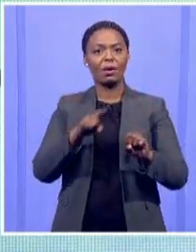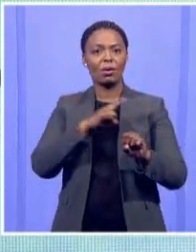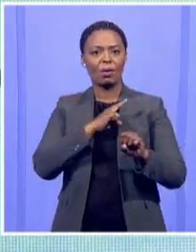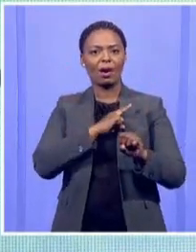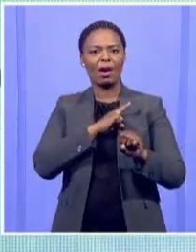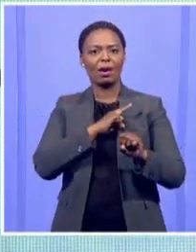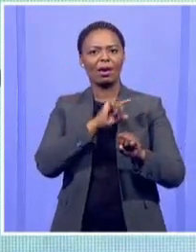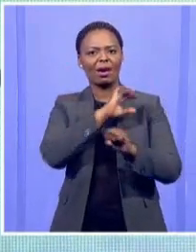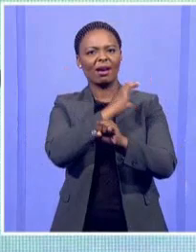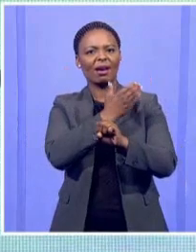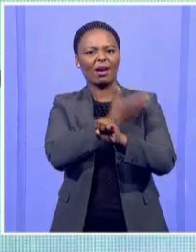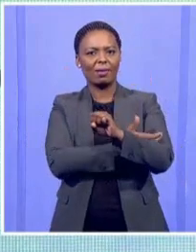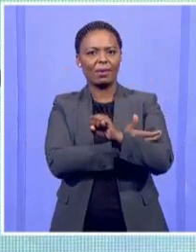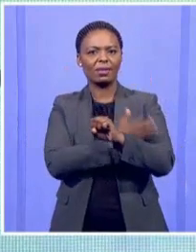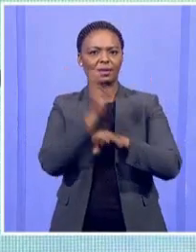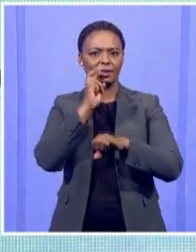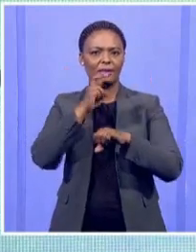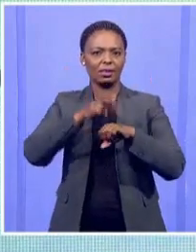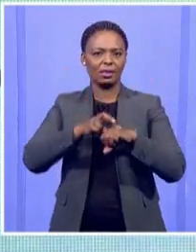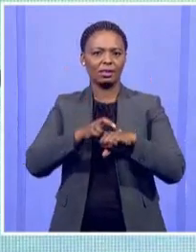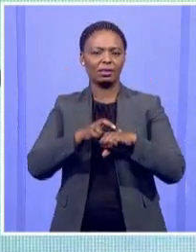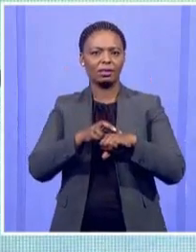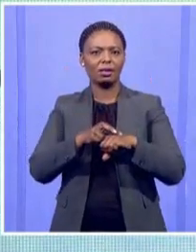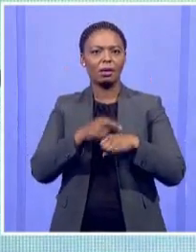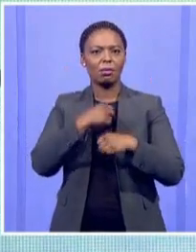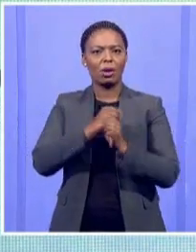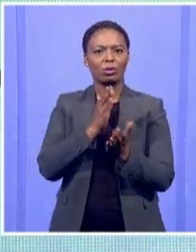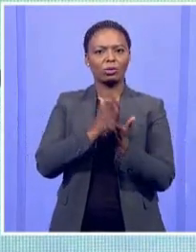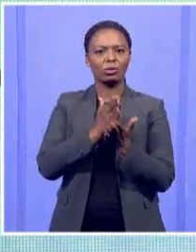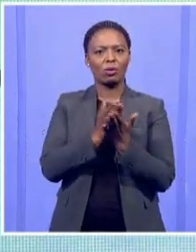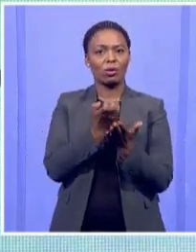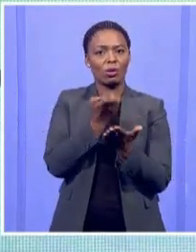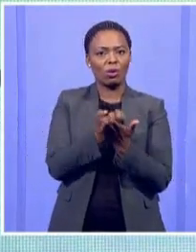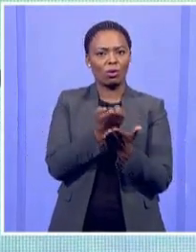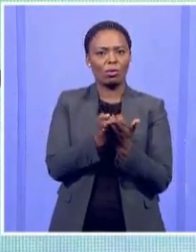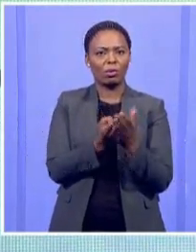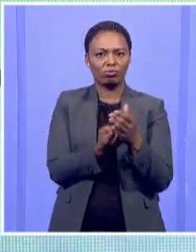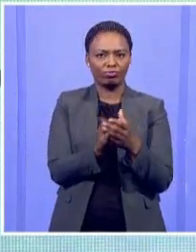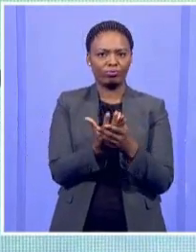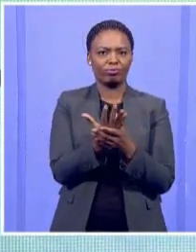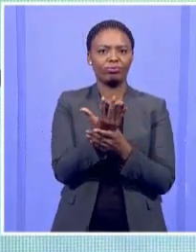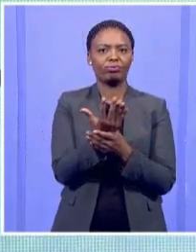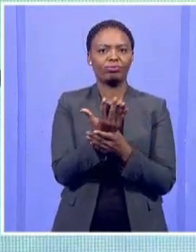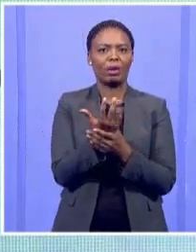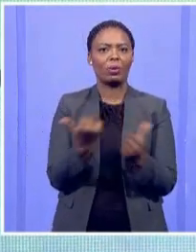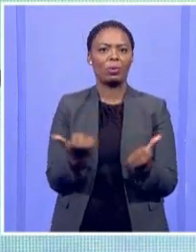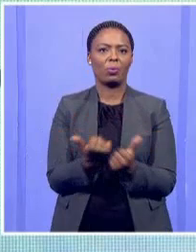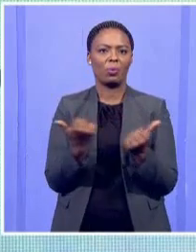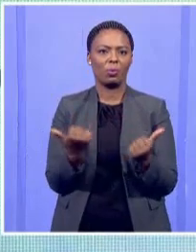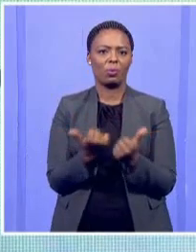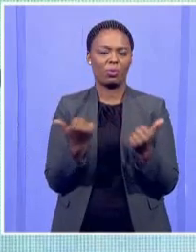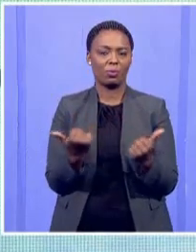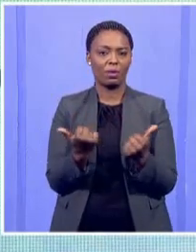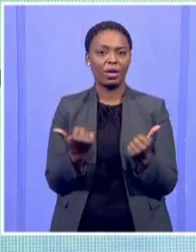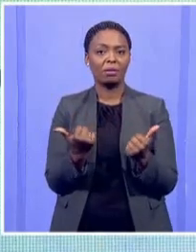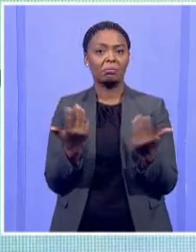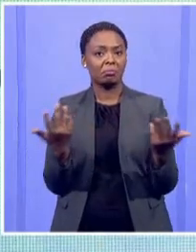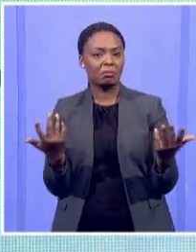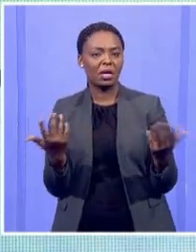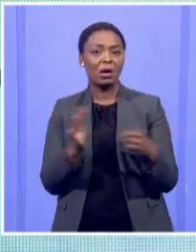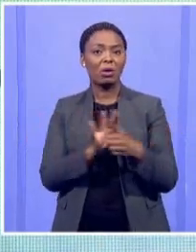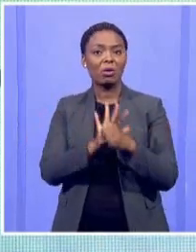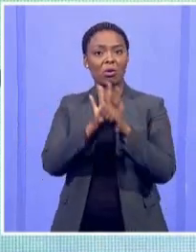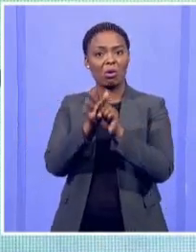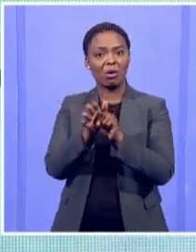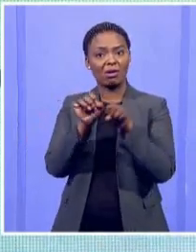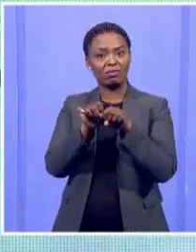also inclusive of making sure that our economic growth grows. I think if anything, COVID has